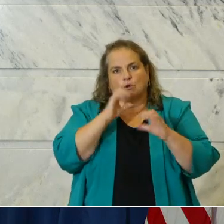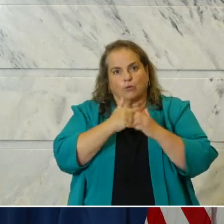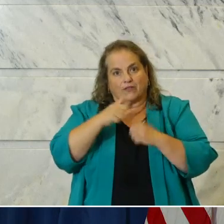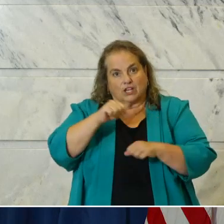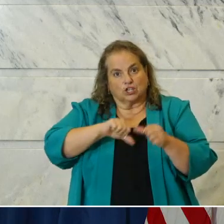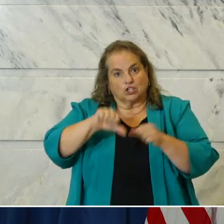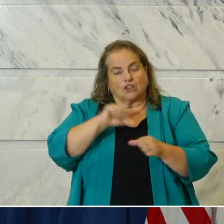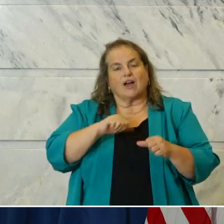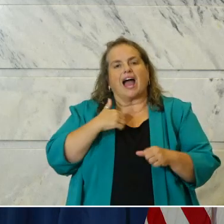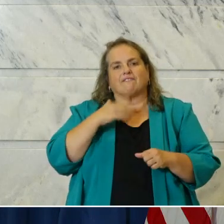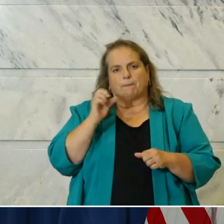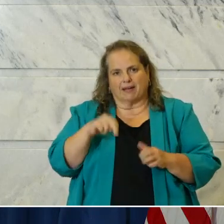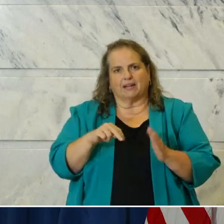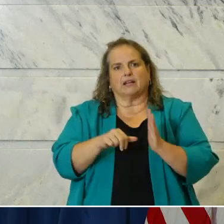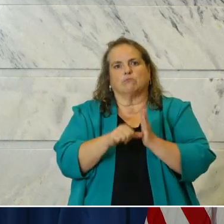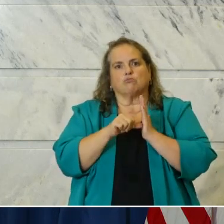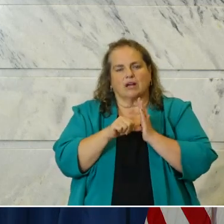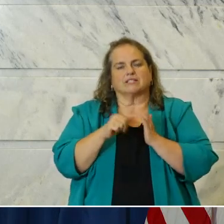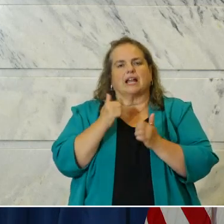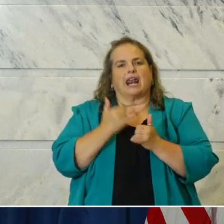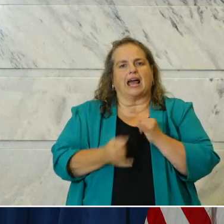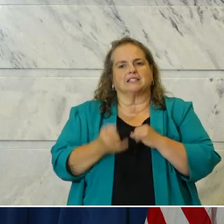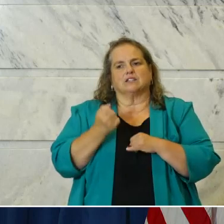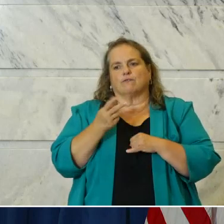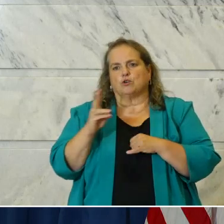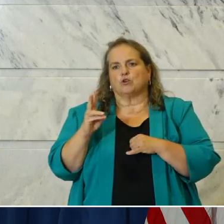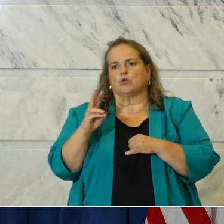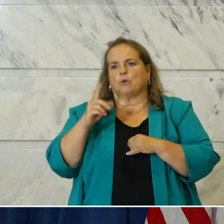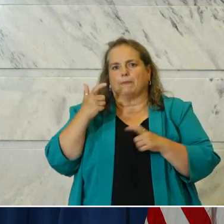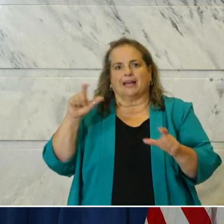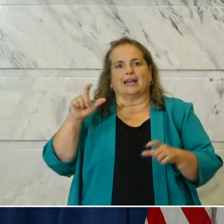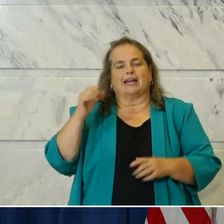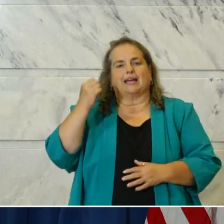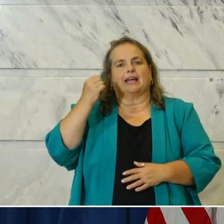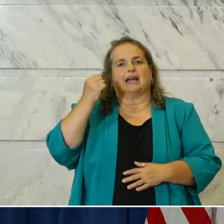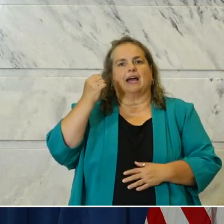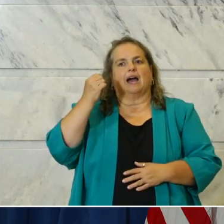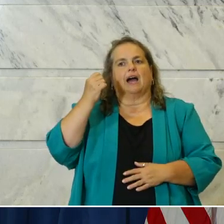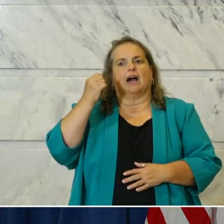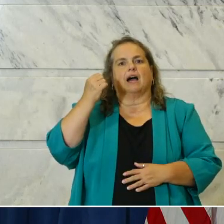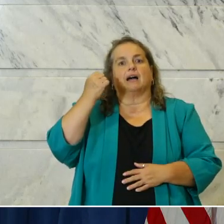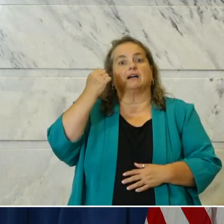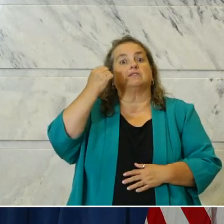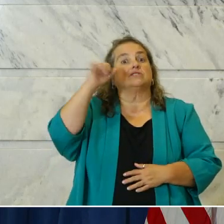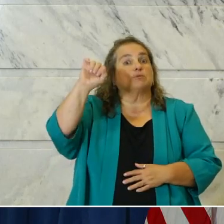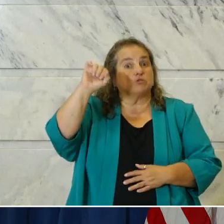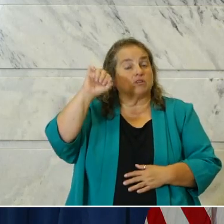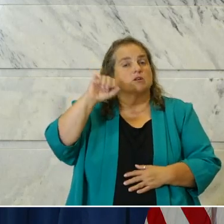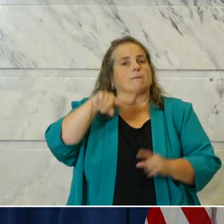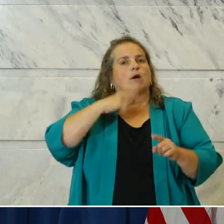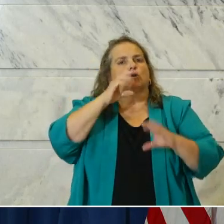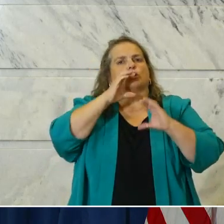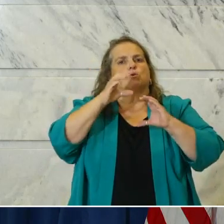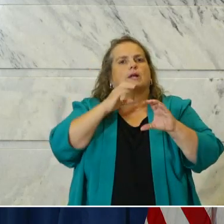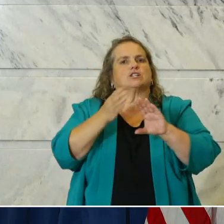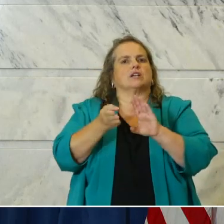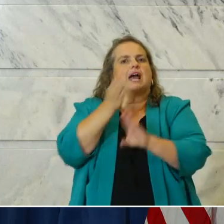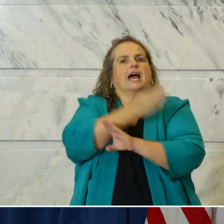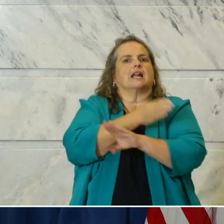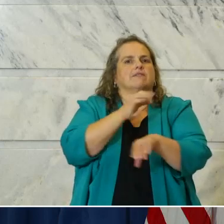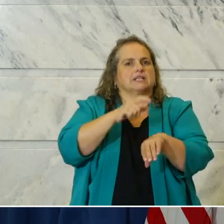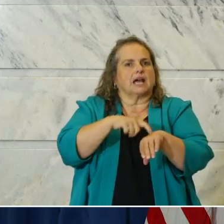I have been impressed, especially at the last couple major demonstrations, about the communication ahead of time. I think that